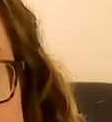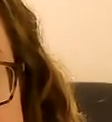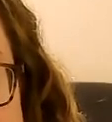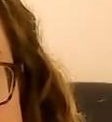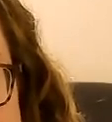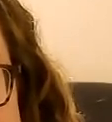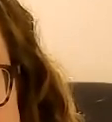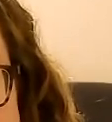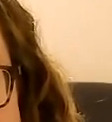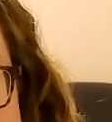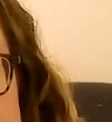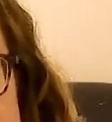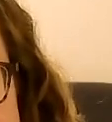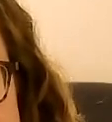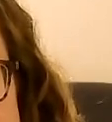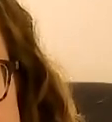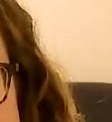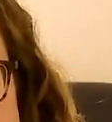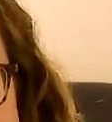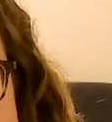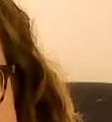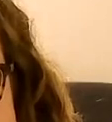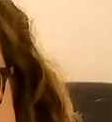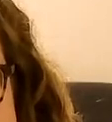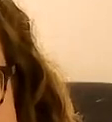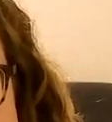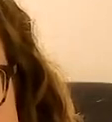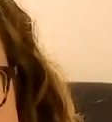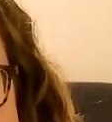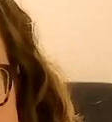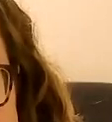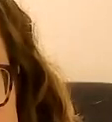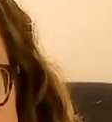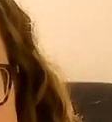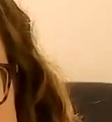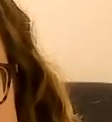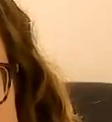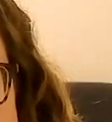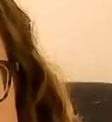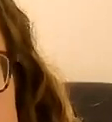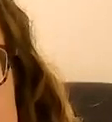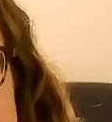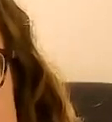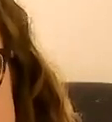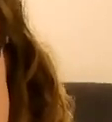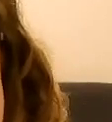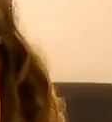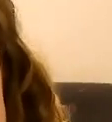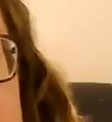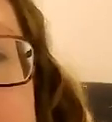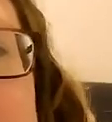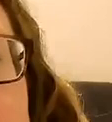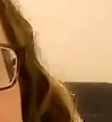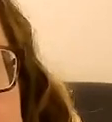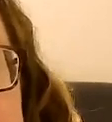we can even do things like this. So we can still do outreach presentations through Zoom. Okay, and our other question, I'm going to